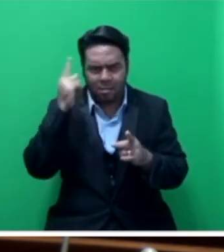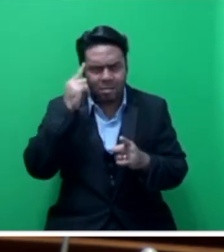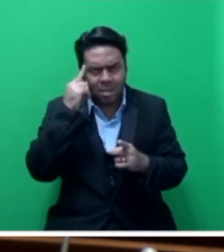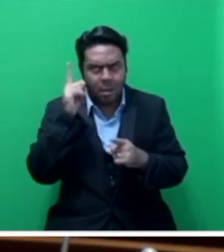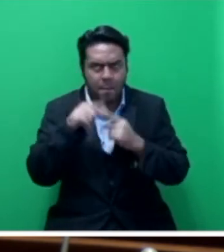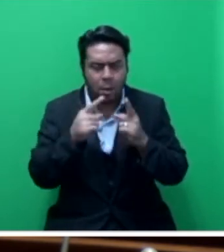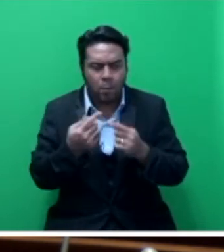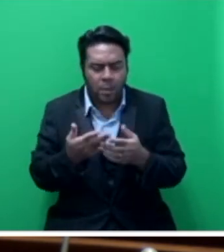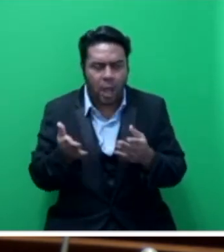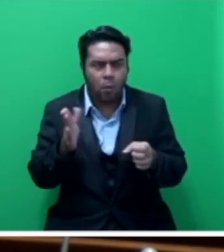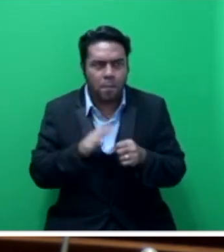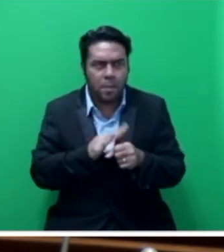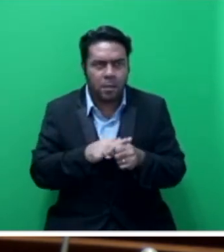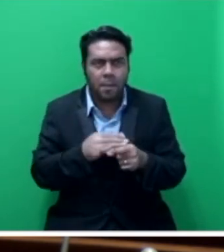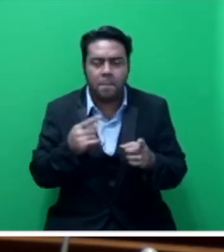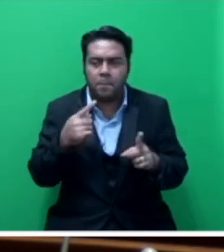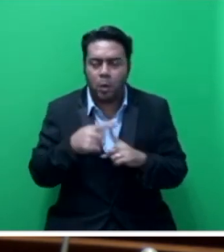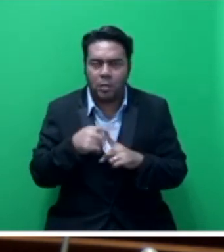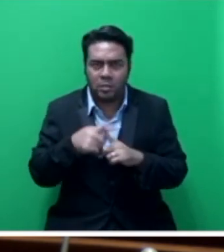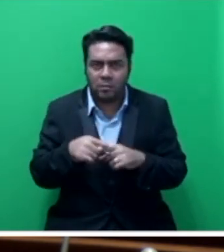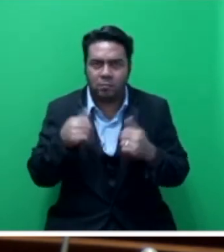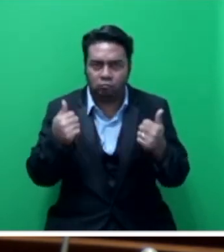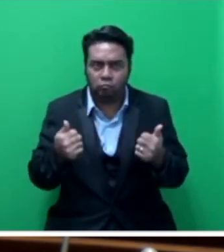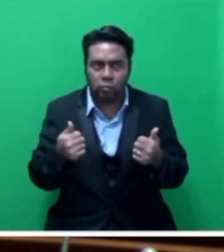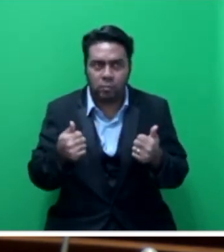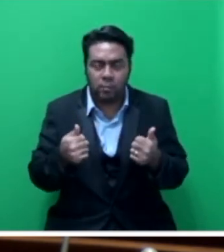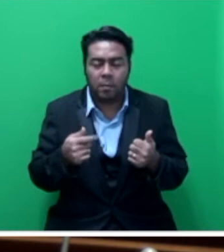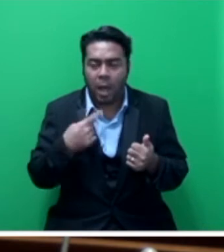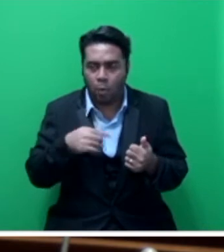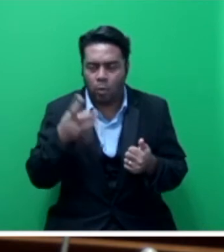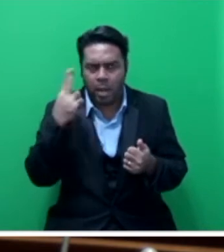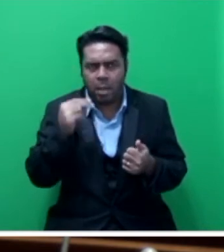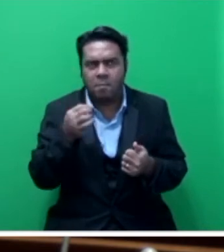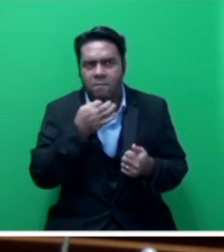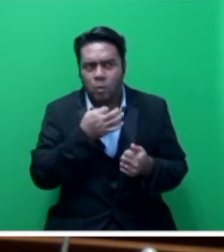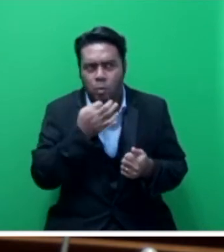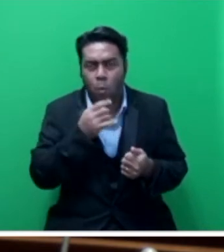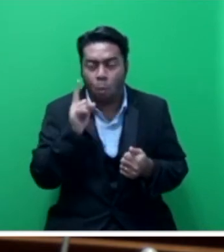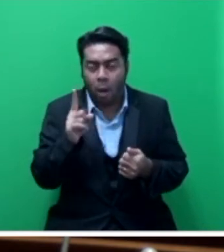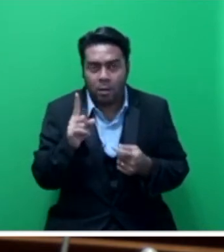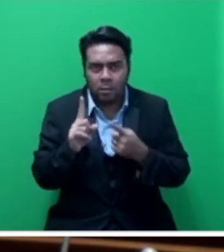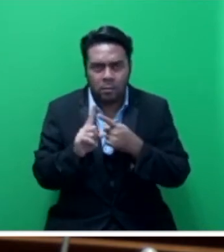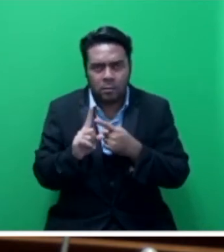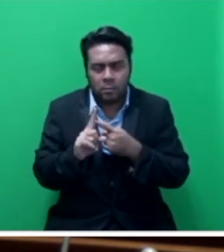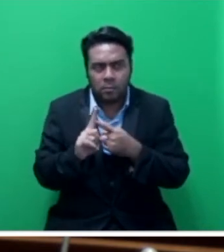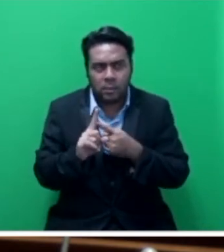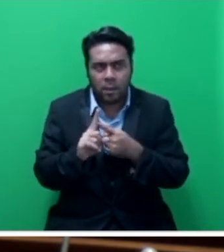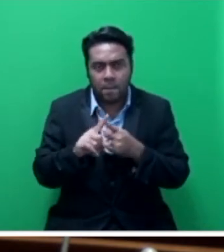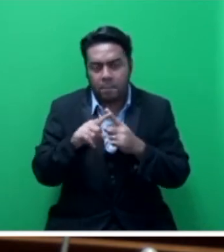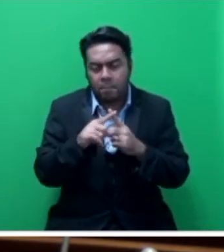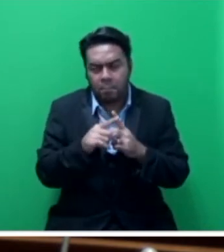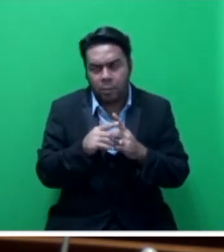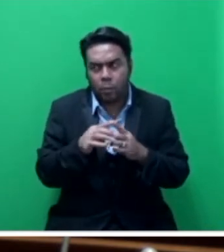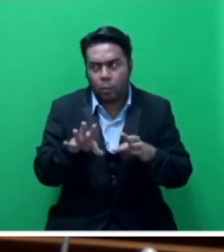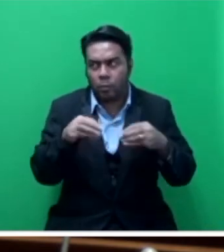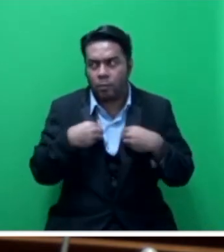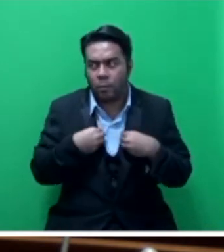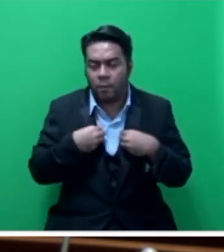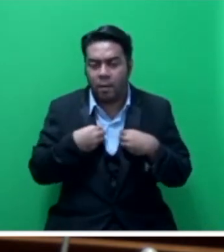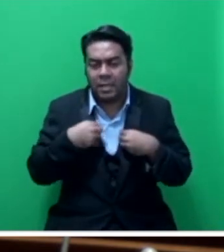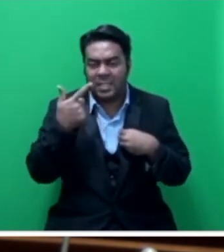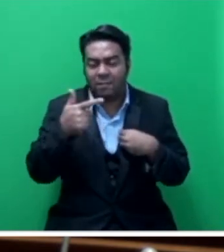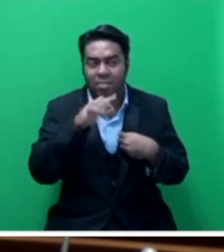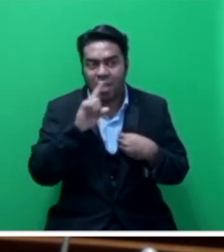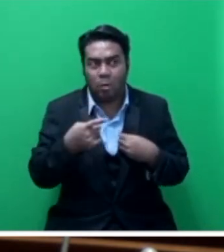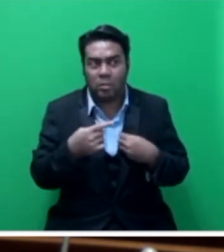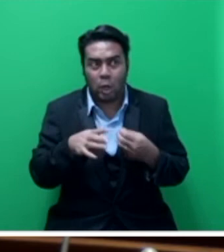made positive impacts, but I'll name a few. One of the successful recipients of the micro-enterprise loan of $7,000